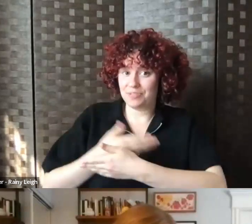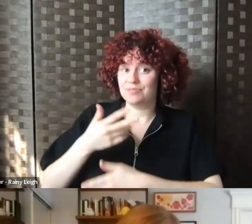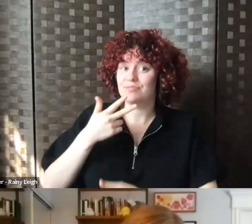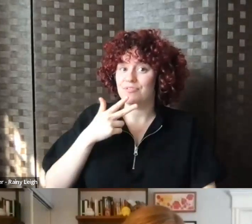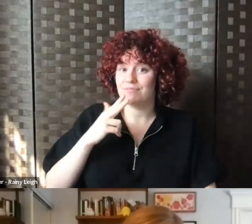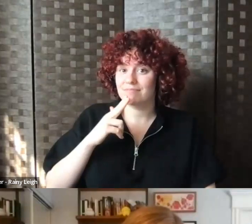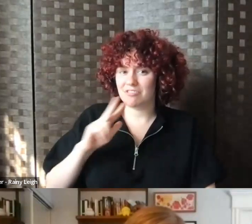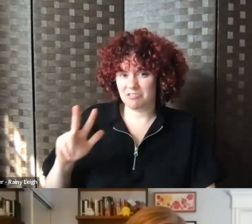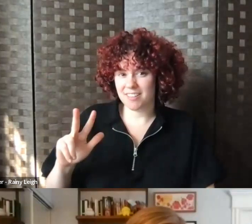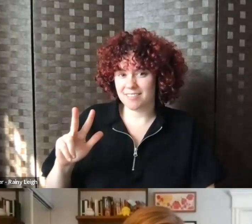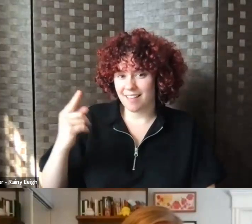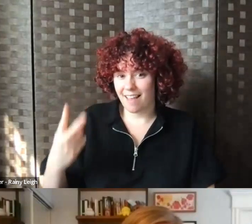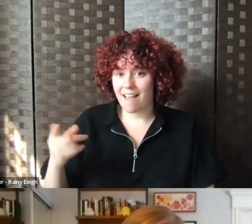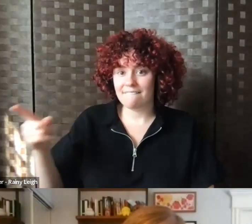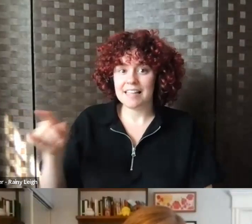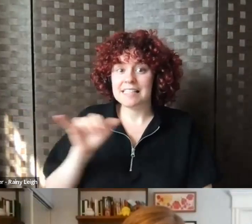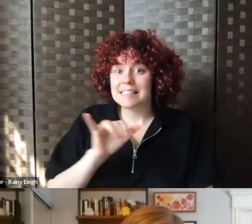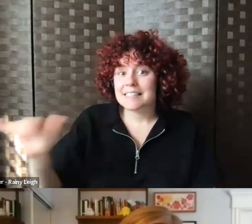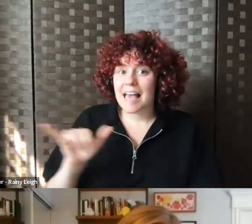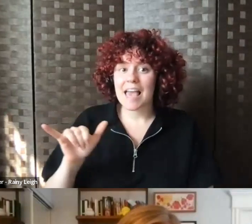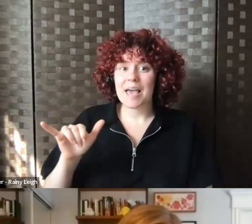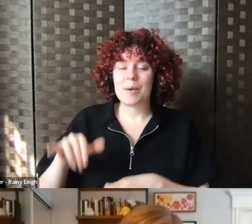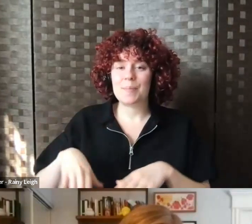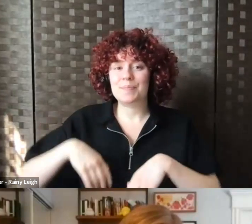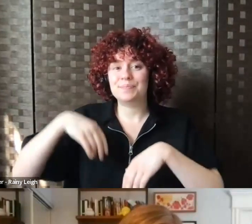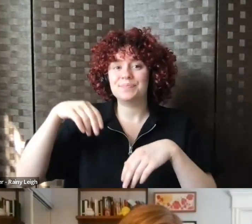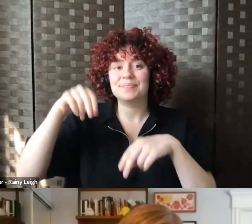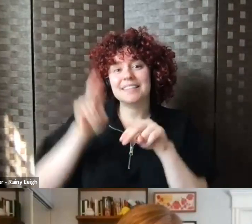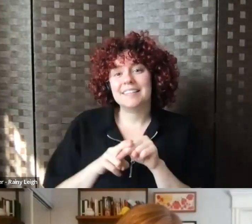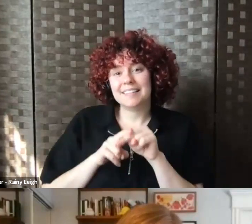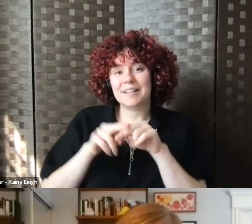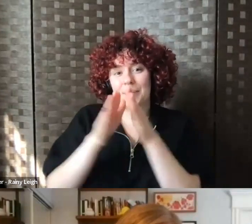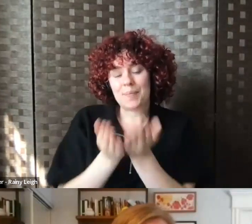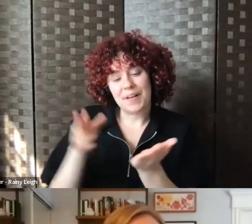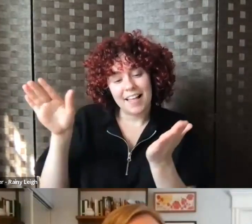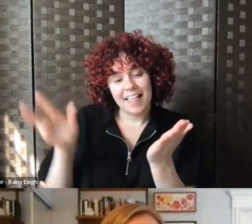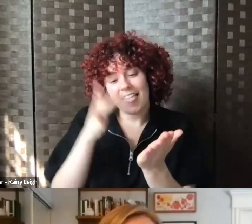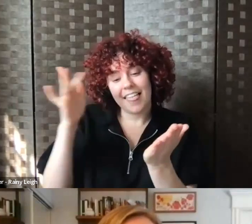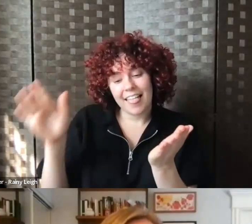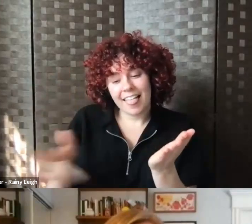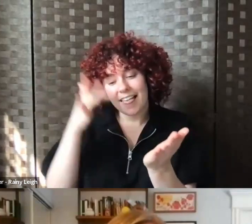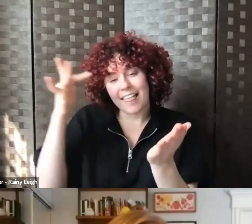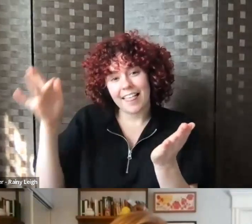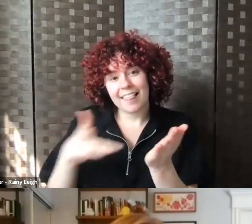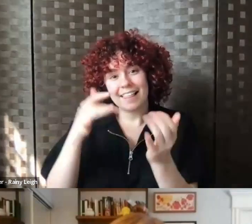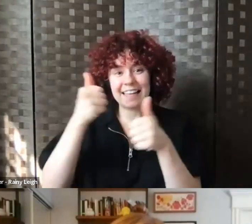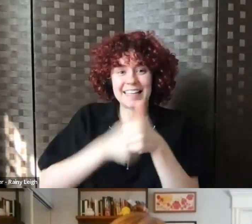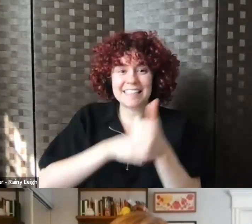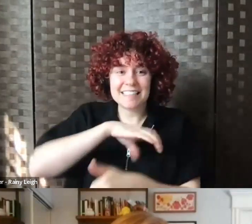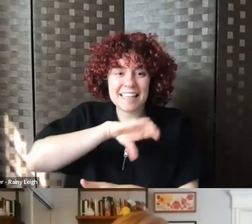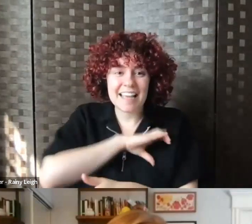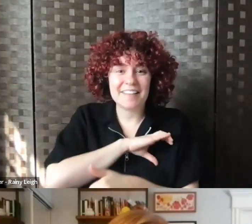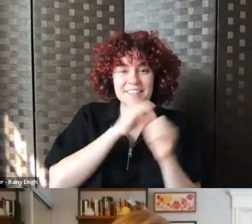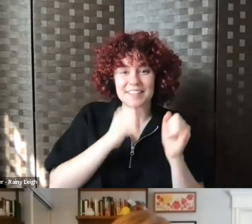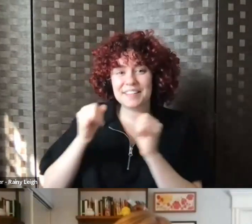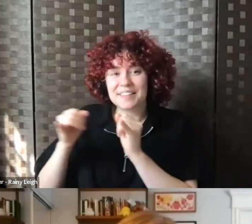her, and she's like paging through and like looking at all the little individual characters and what they're doing in their day. Oh, I love that. Yeah,